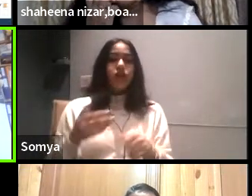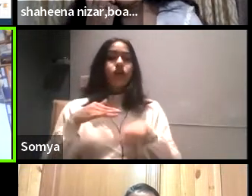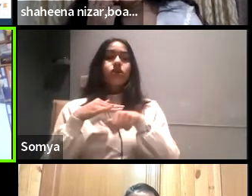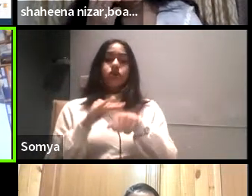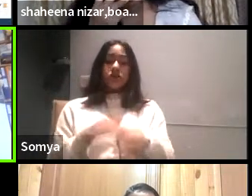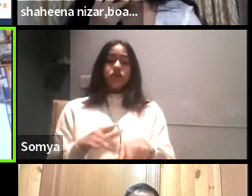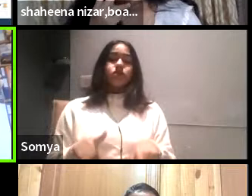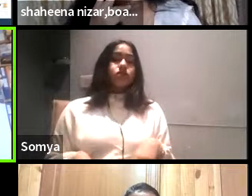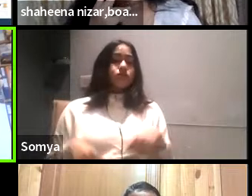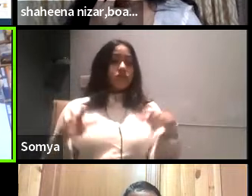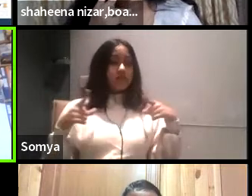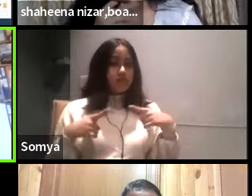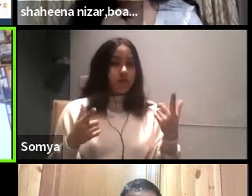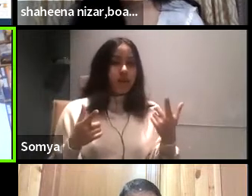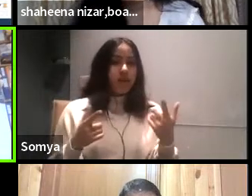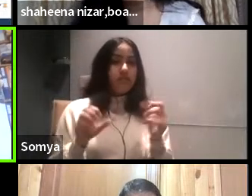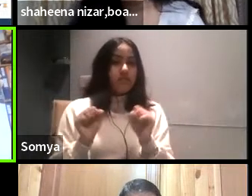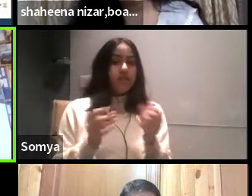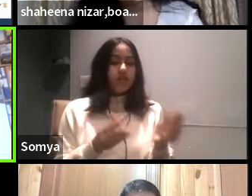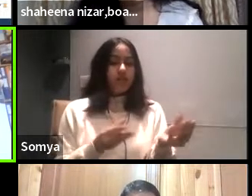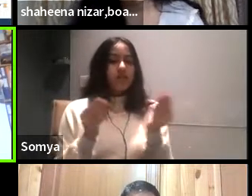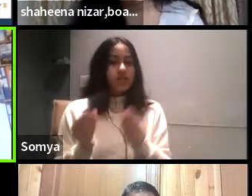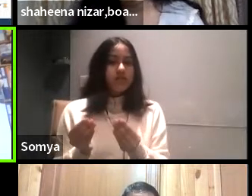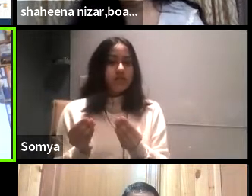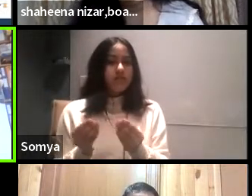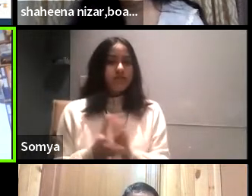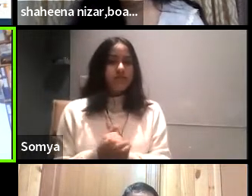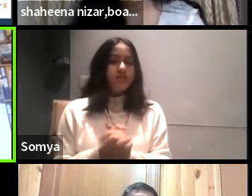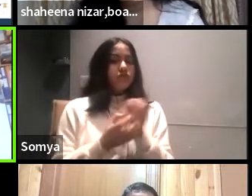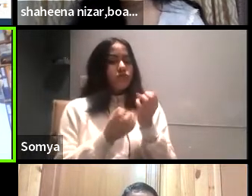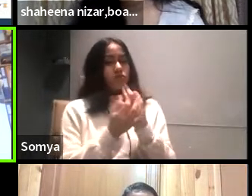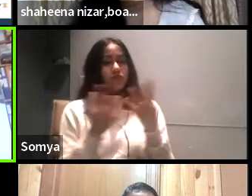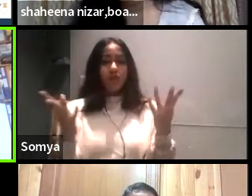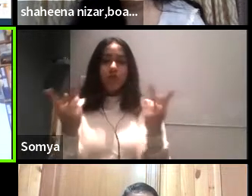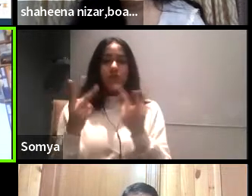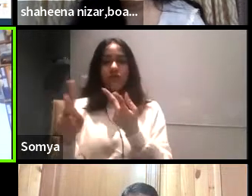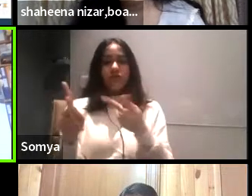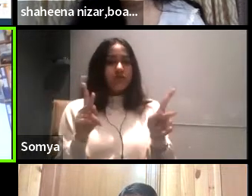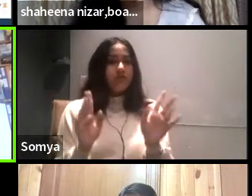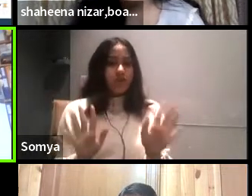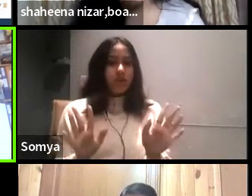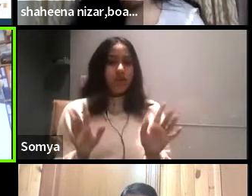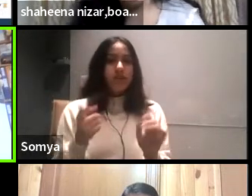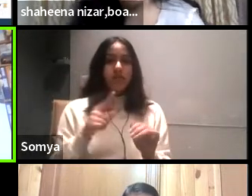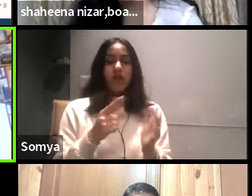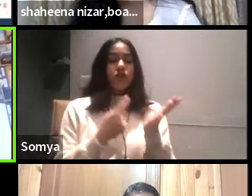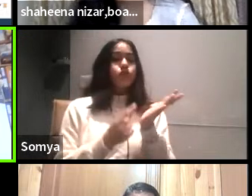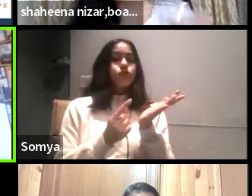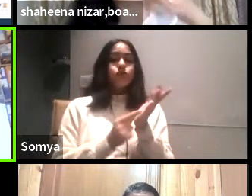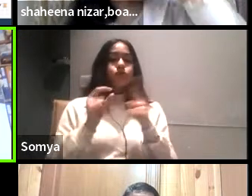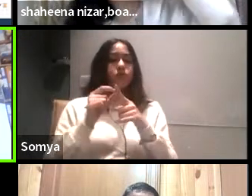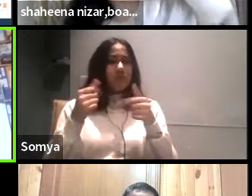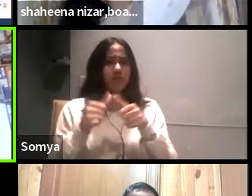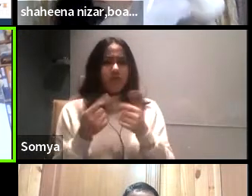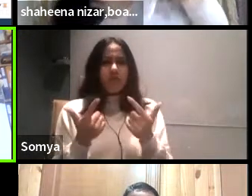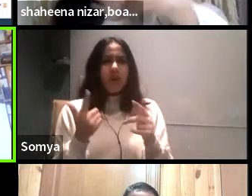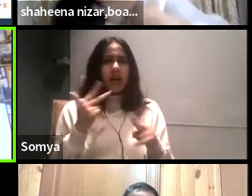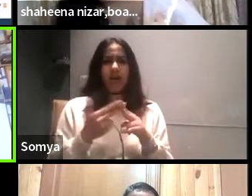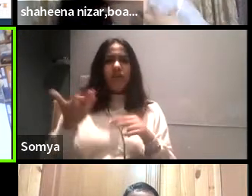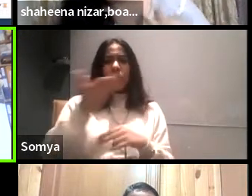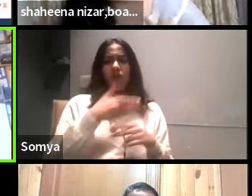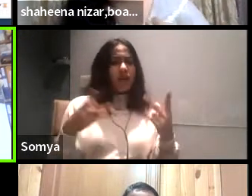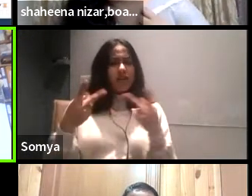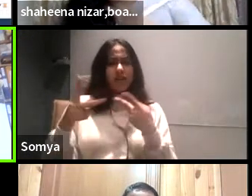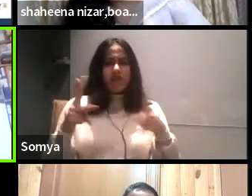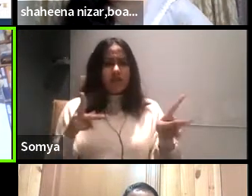a life they deserve. We are all different, as Rupa ji said, we're all different, but